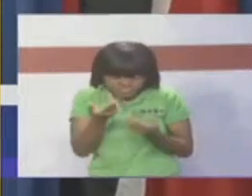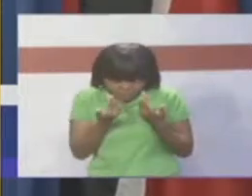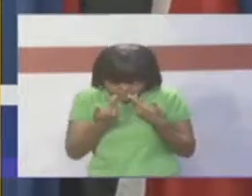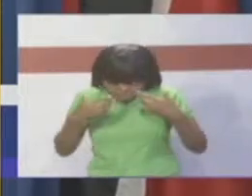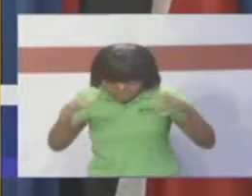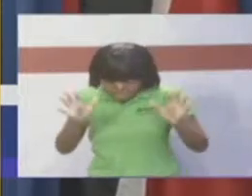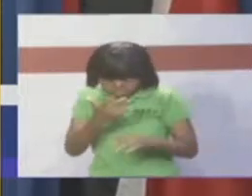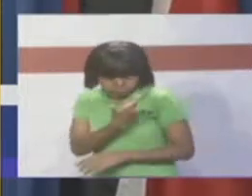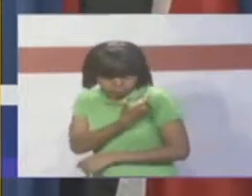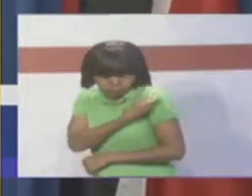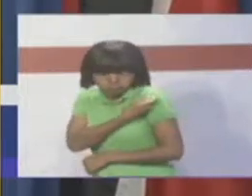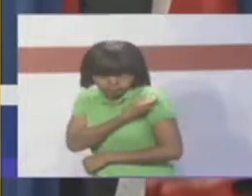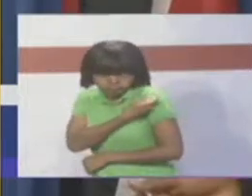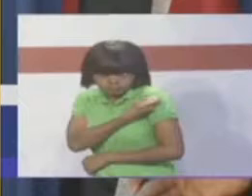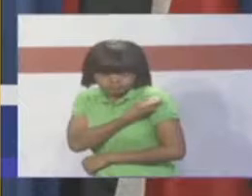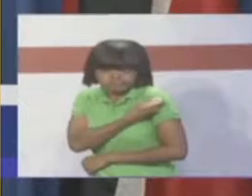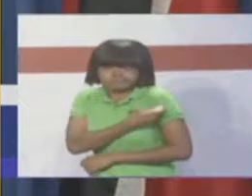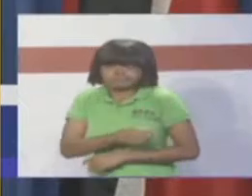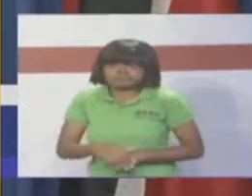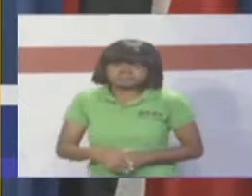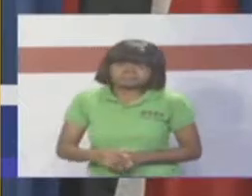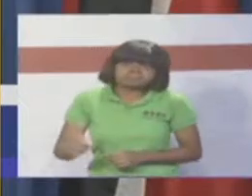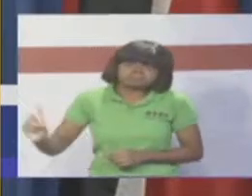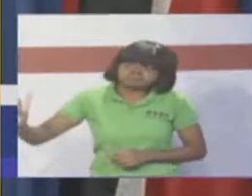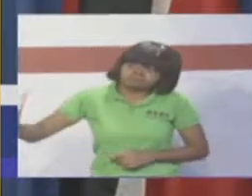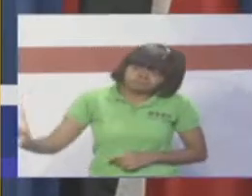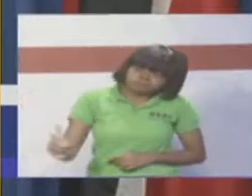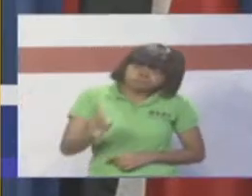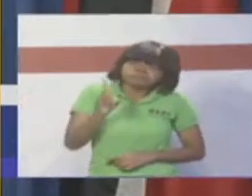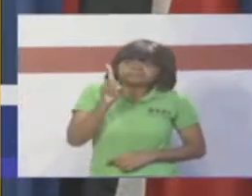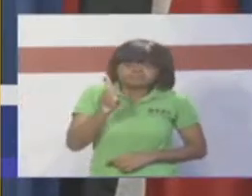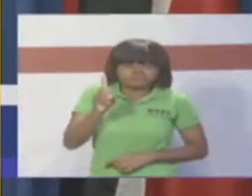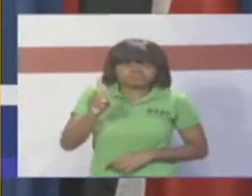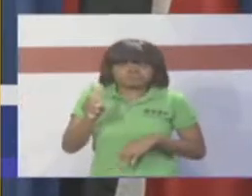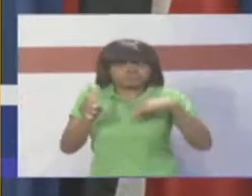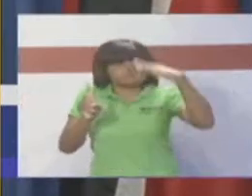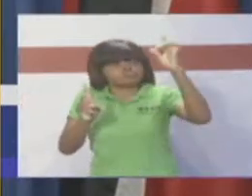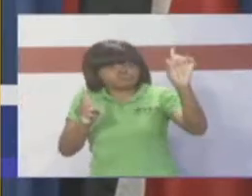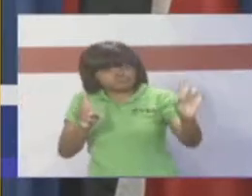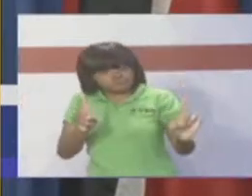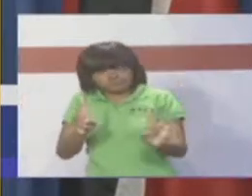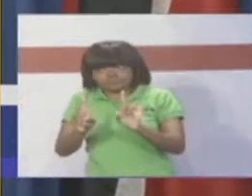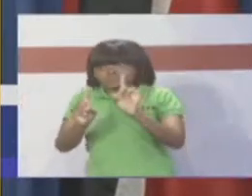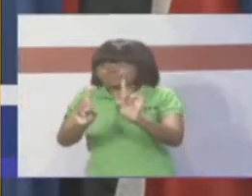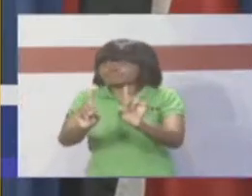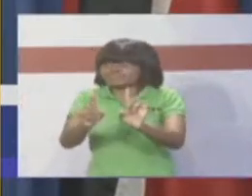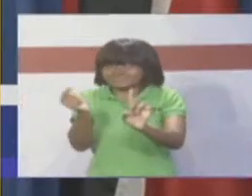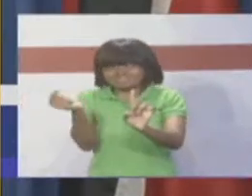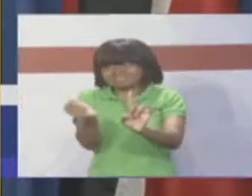with some symptoms that don't require hospital care, you're